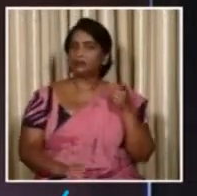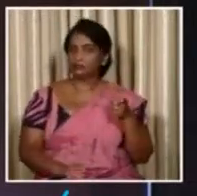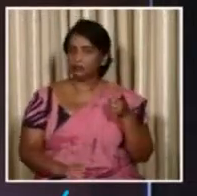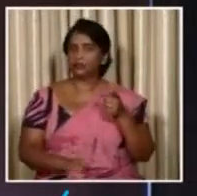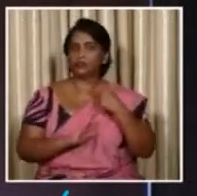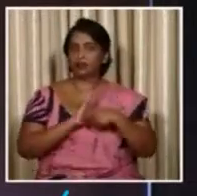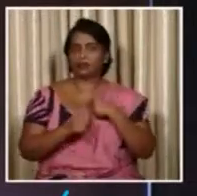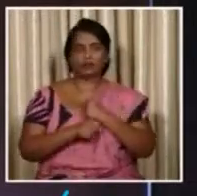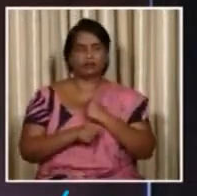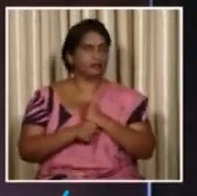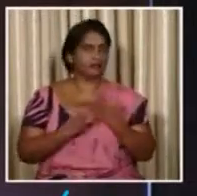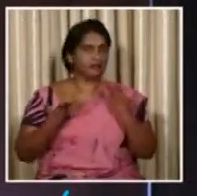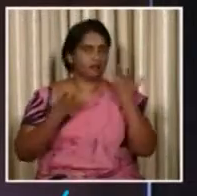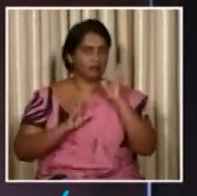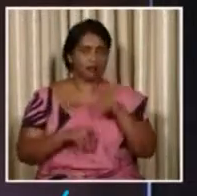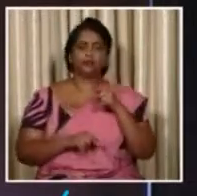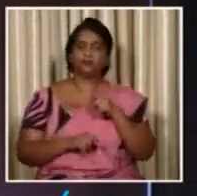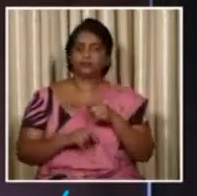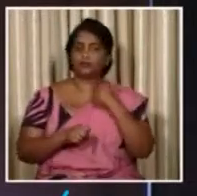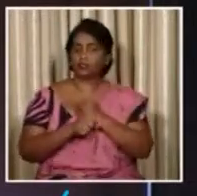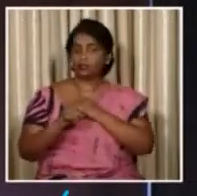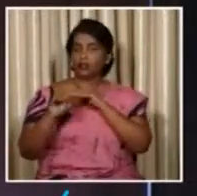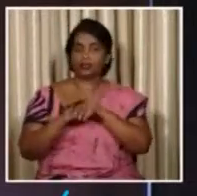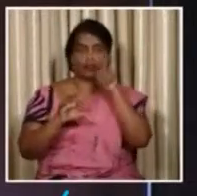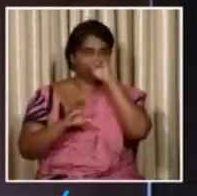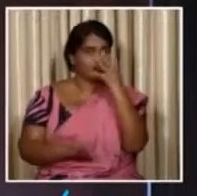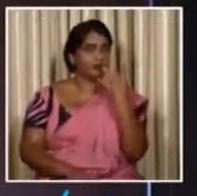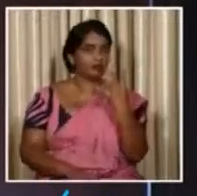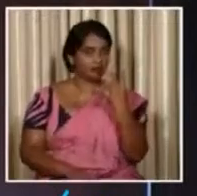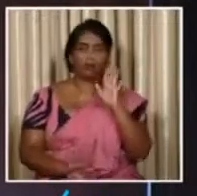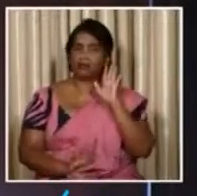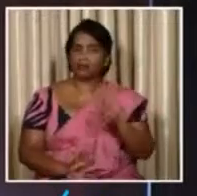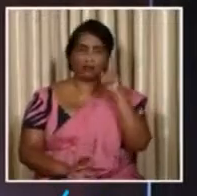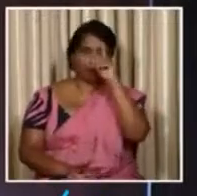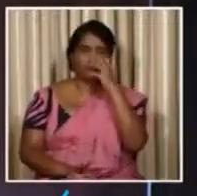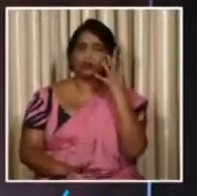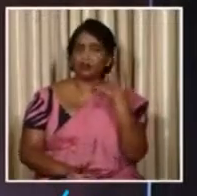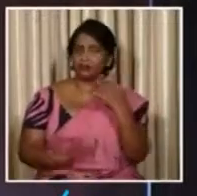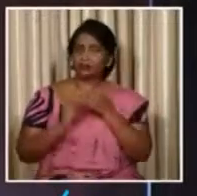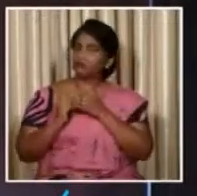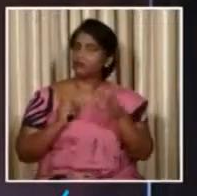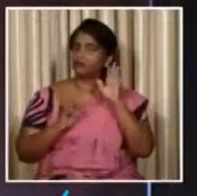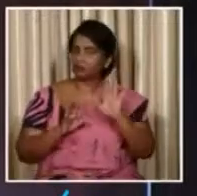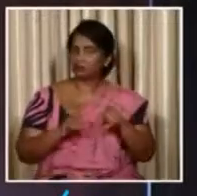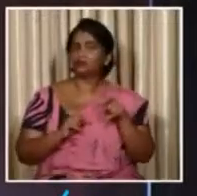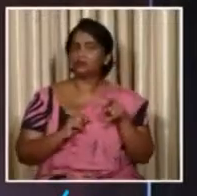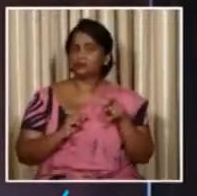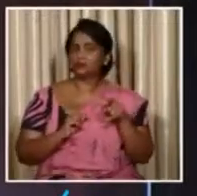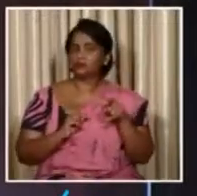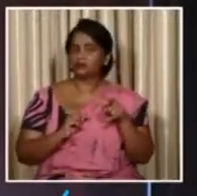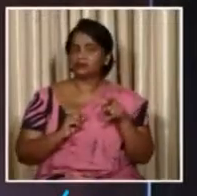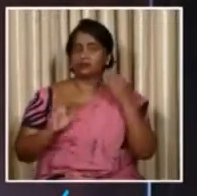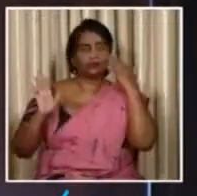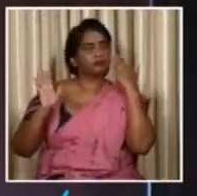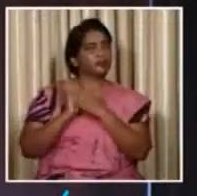is pointing. As the President said last evening, culprit knows the investigation is closing on them. They